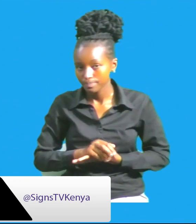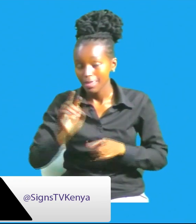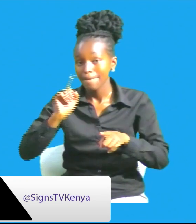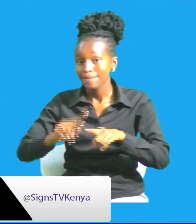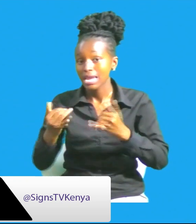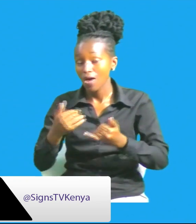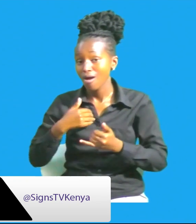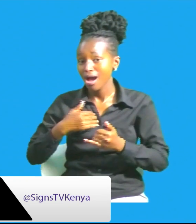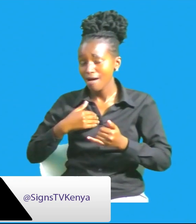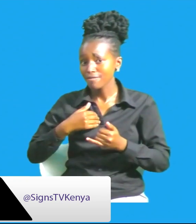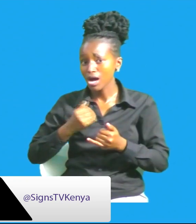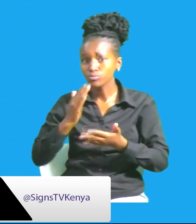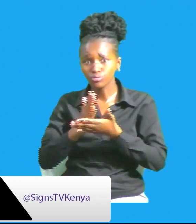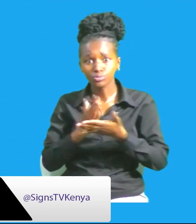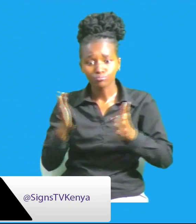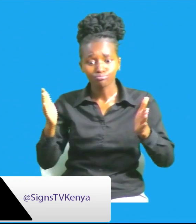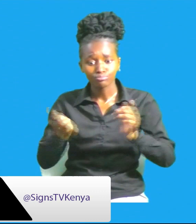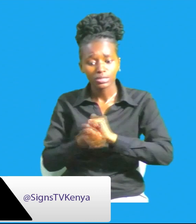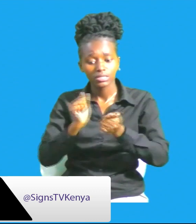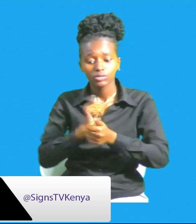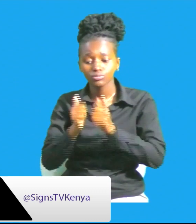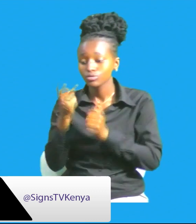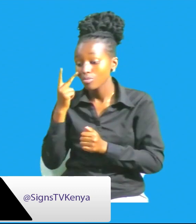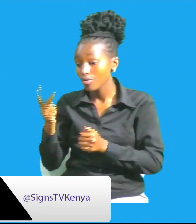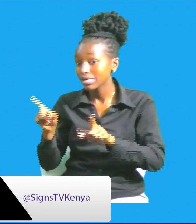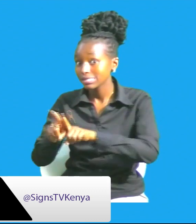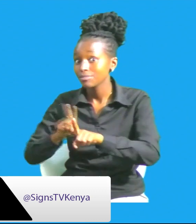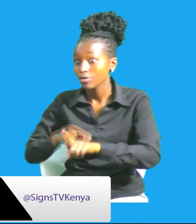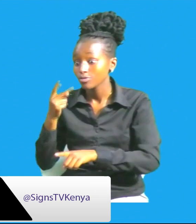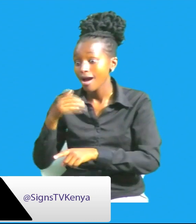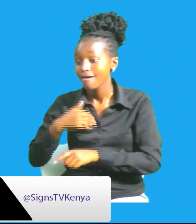about drastic changes and drastic moves, we have